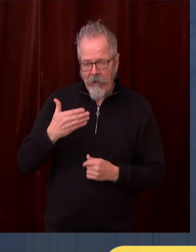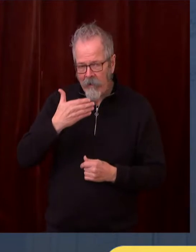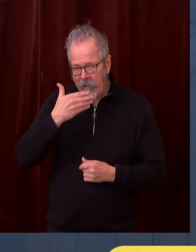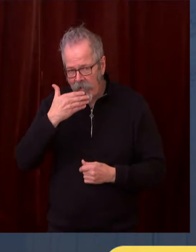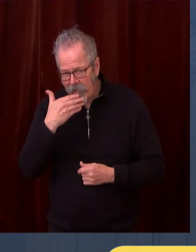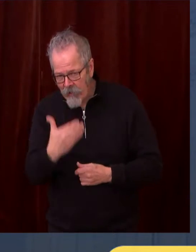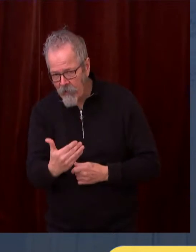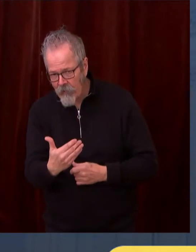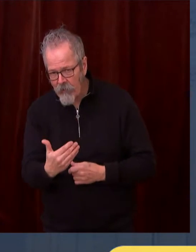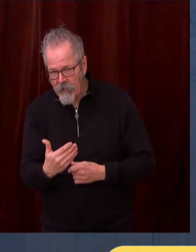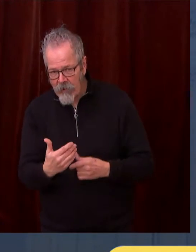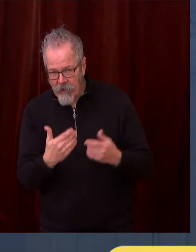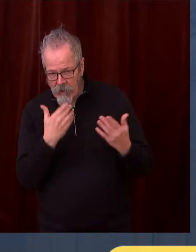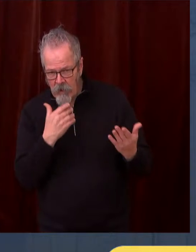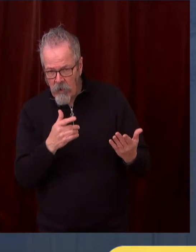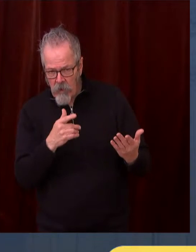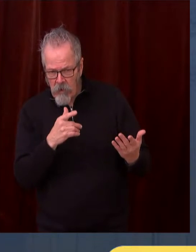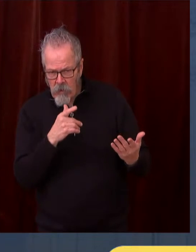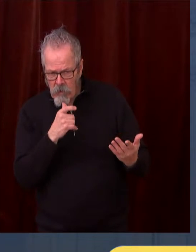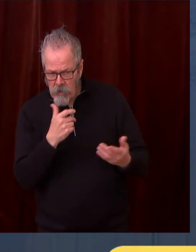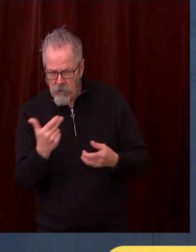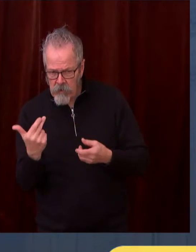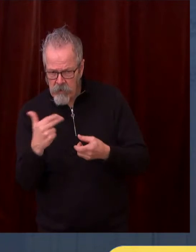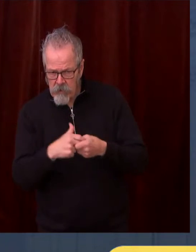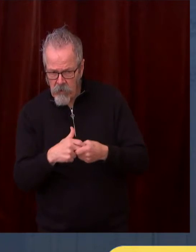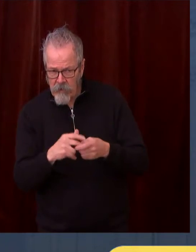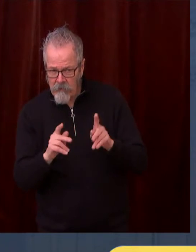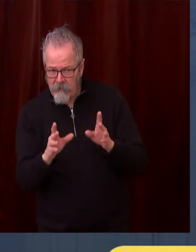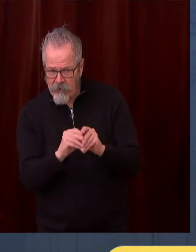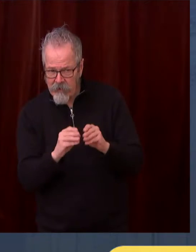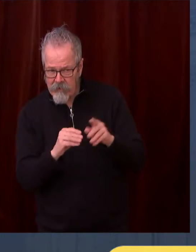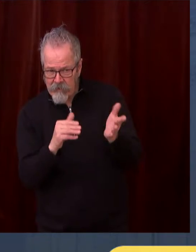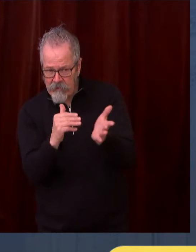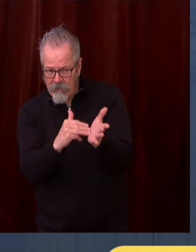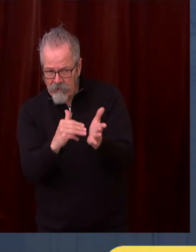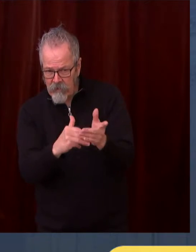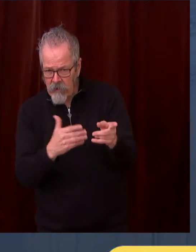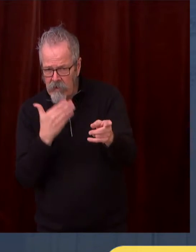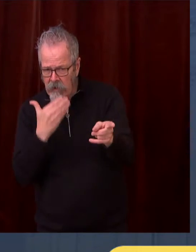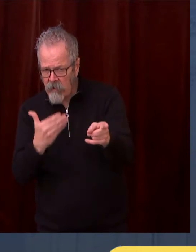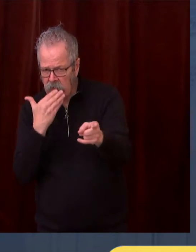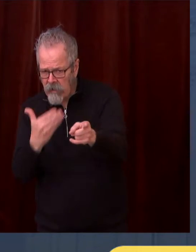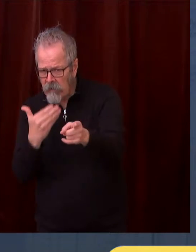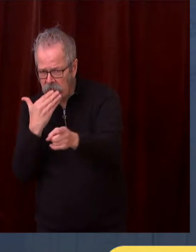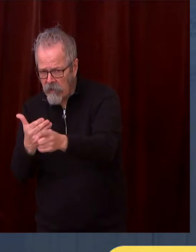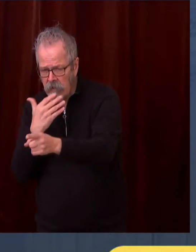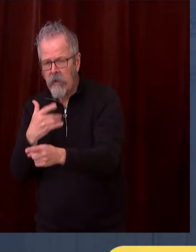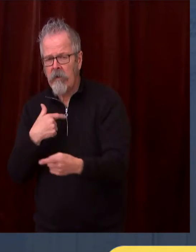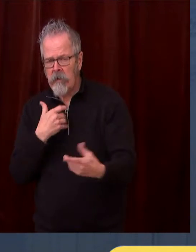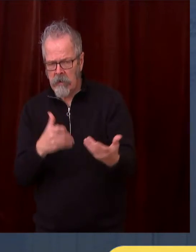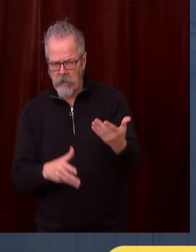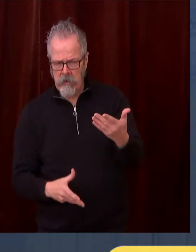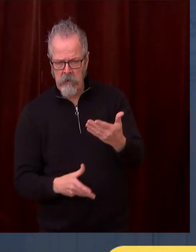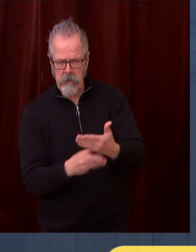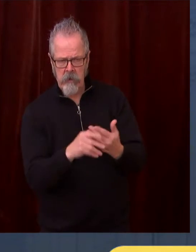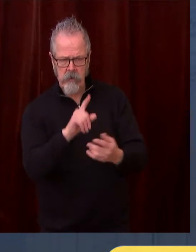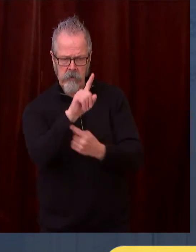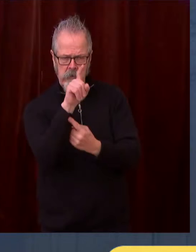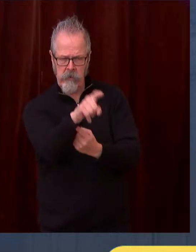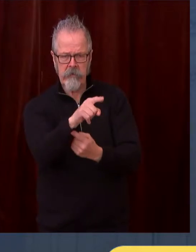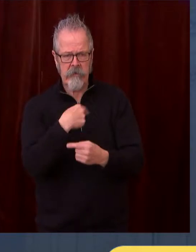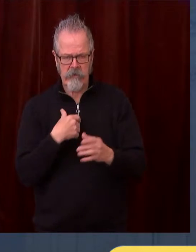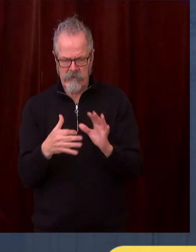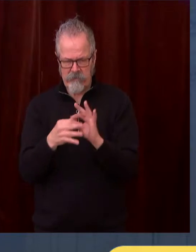I wanted to ask a question about the fact that it's not just people of color, Governor, and others who are opposed to the